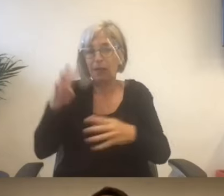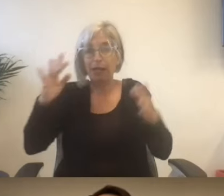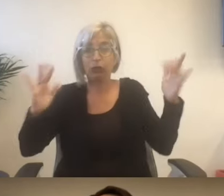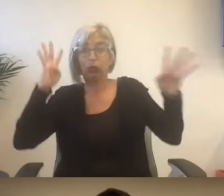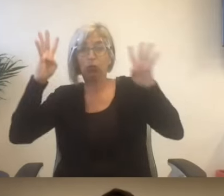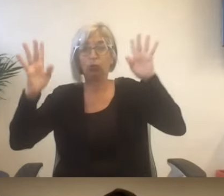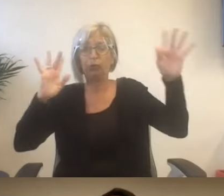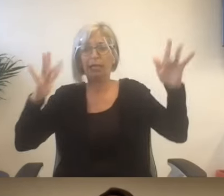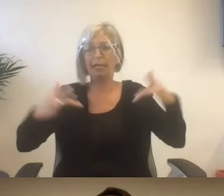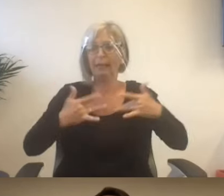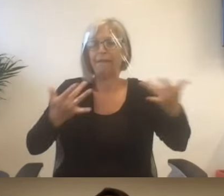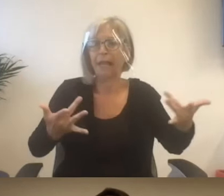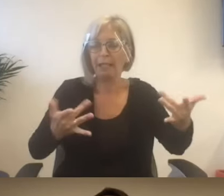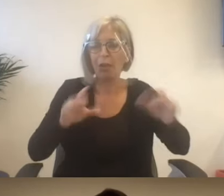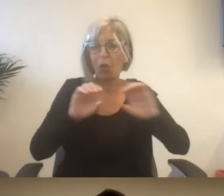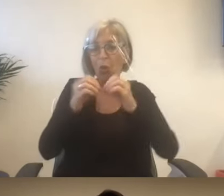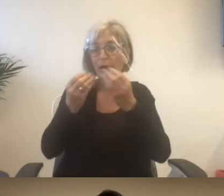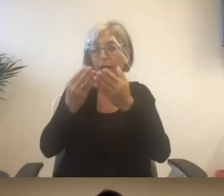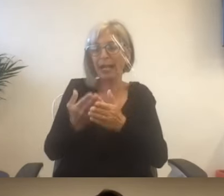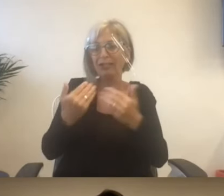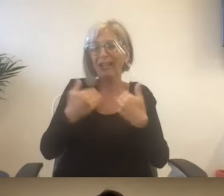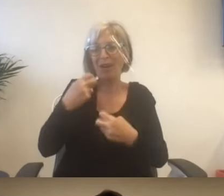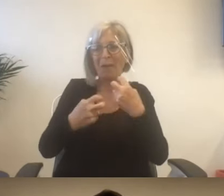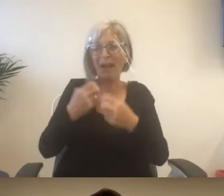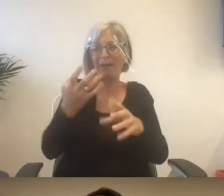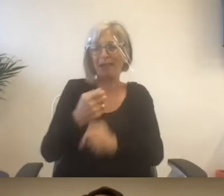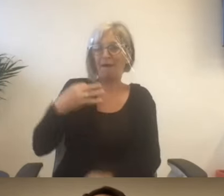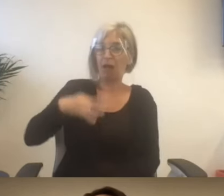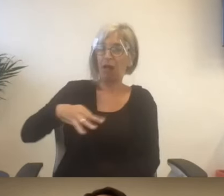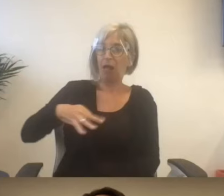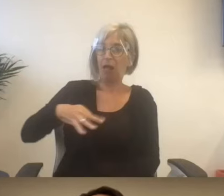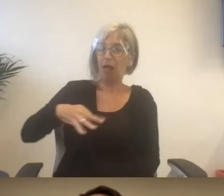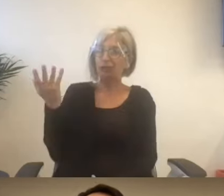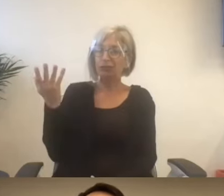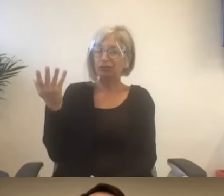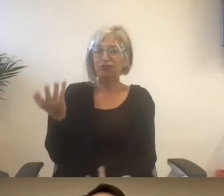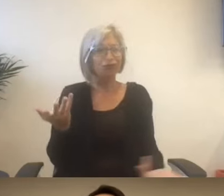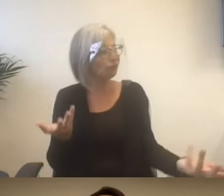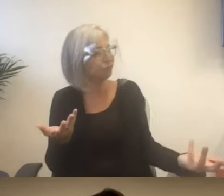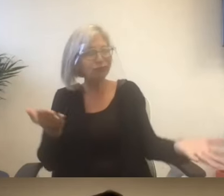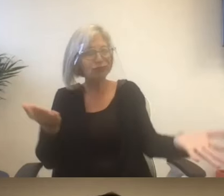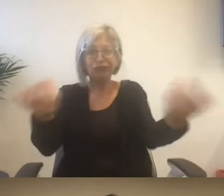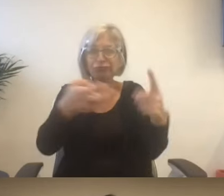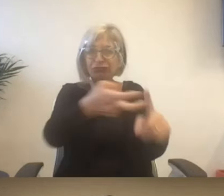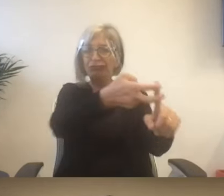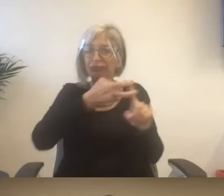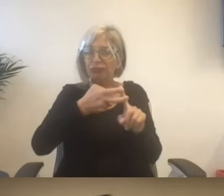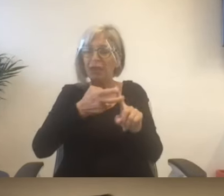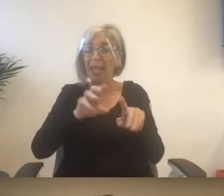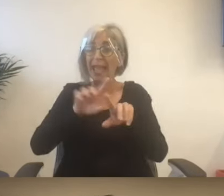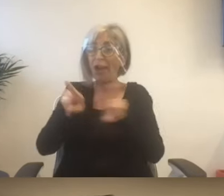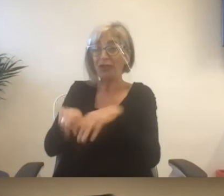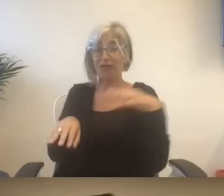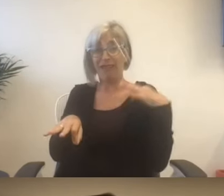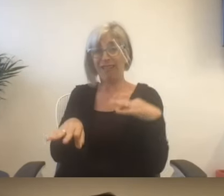join. Organizers seem to have a problem getting volunteers, and volunteers seem to have trouble finding a place